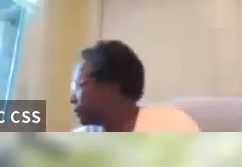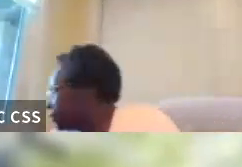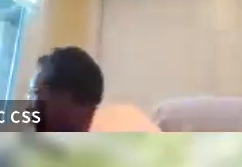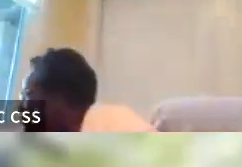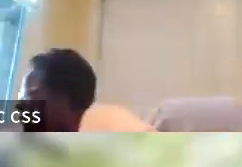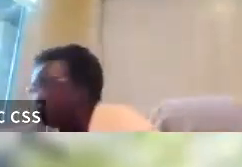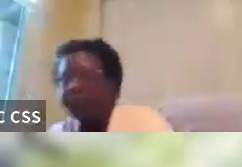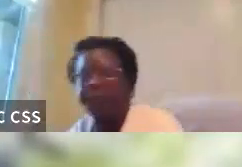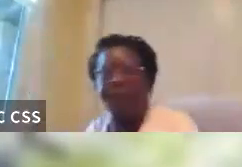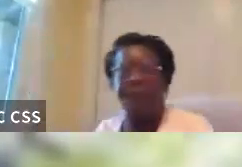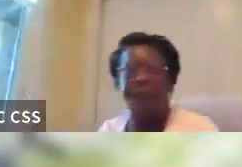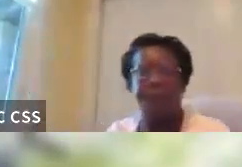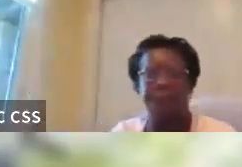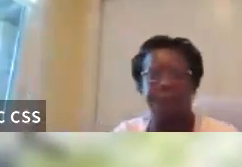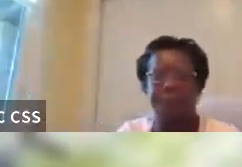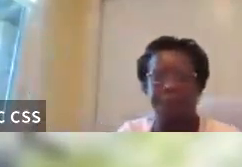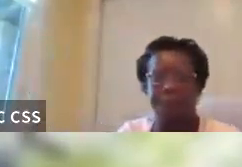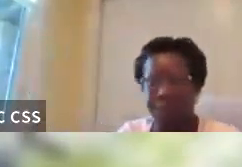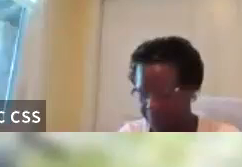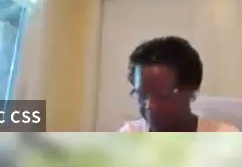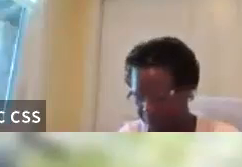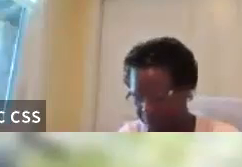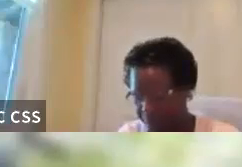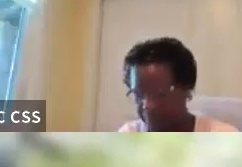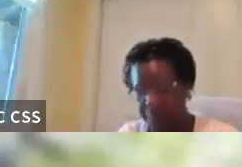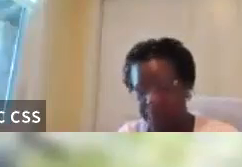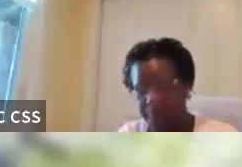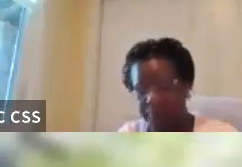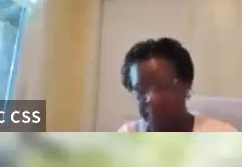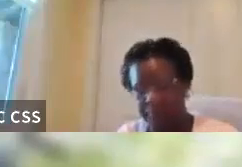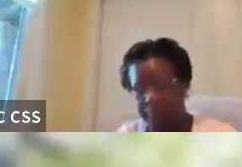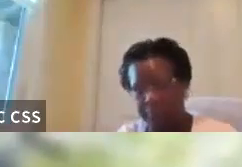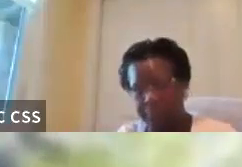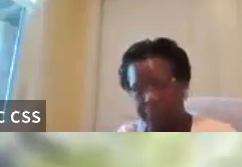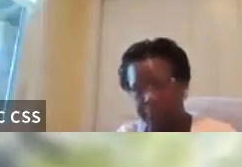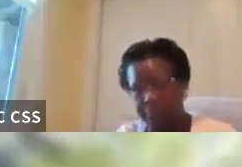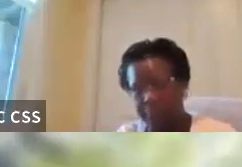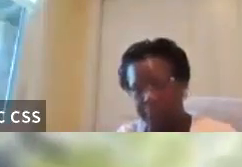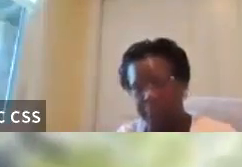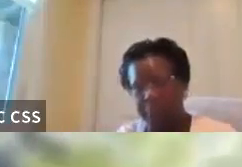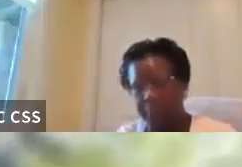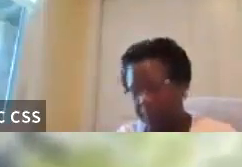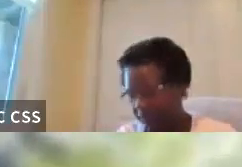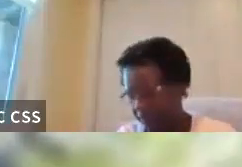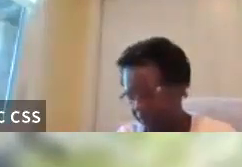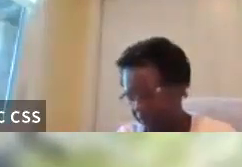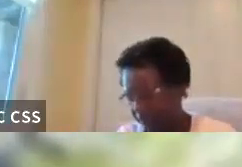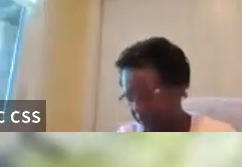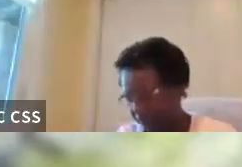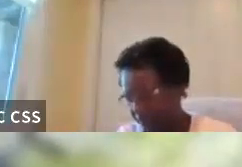to the request for proposal. And it's so neat to see, these years later and the service, up off the ground.